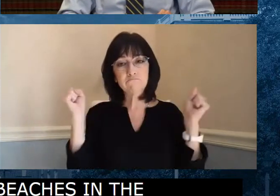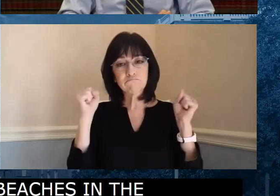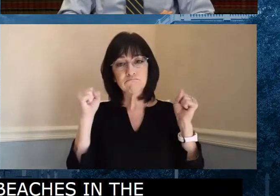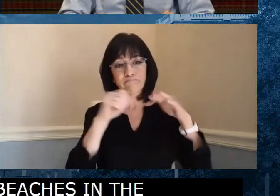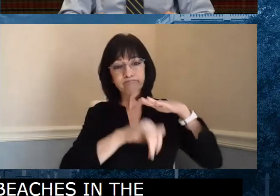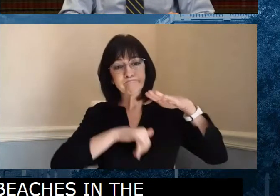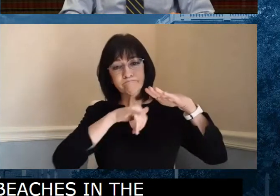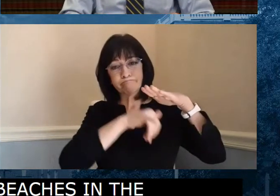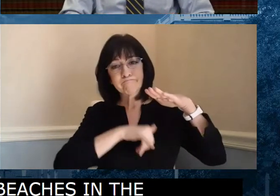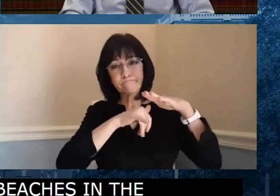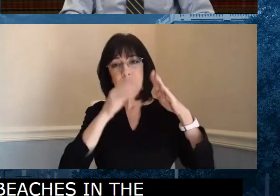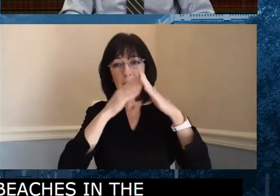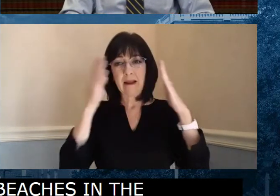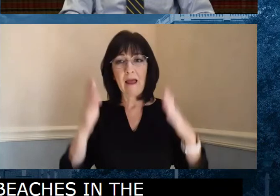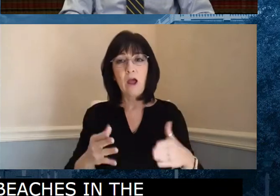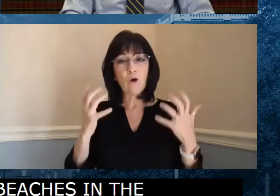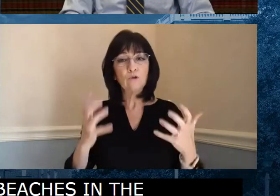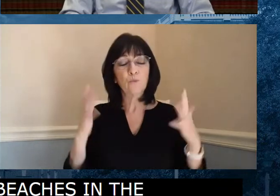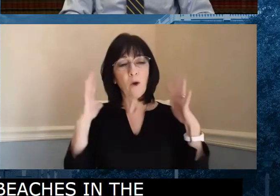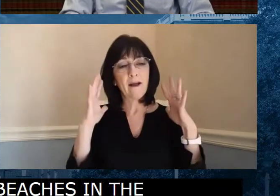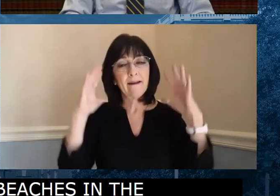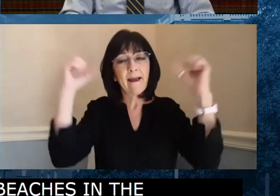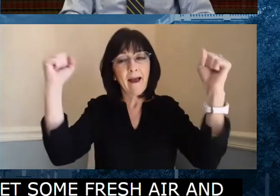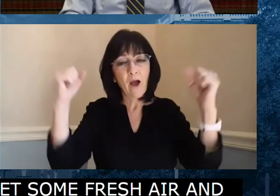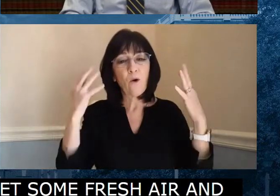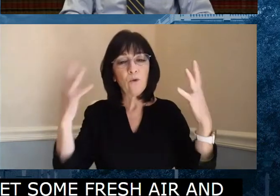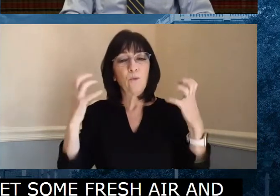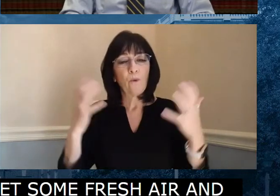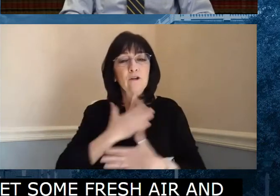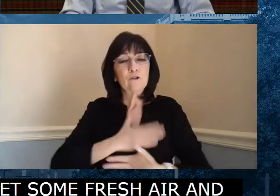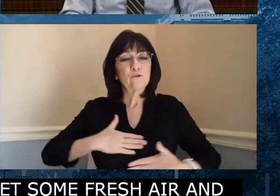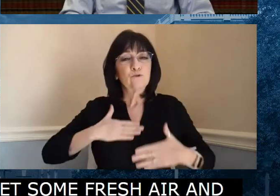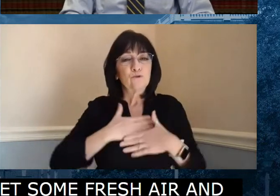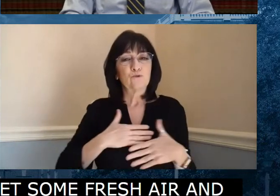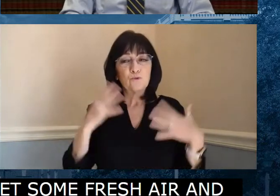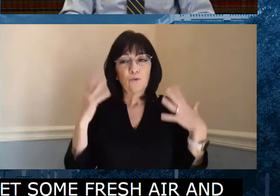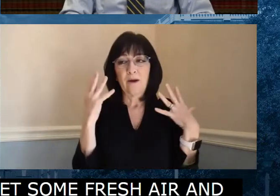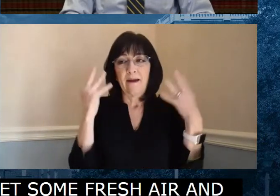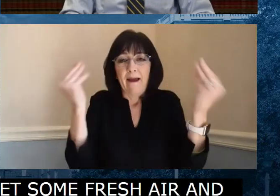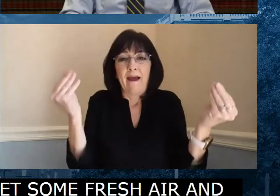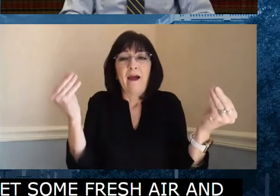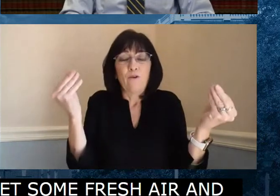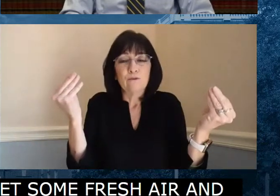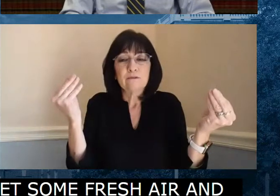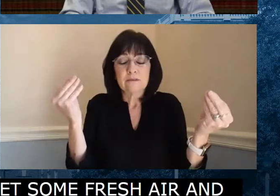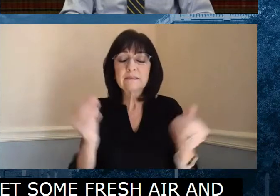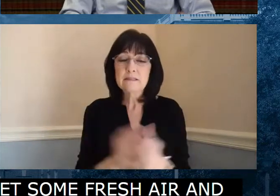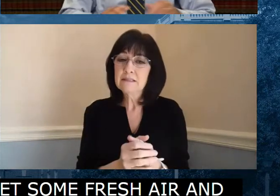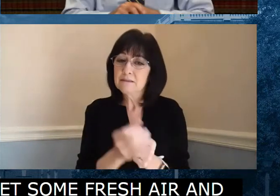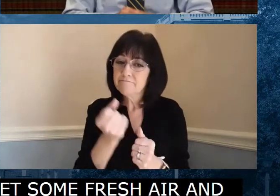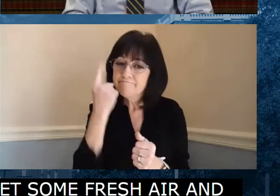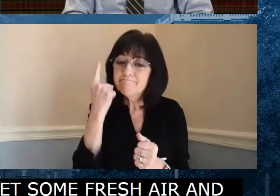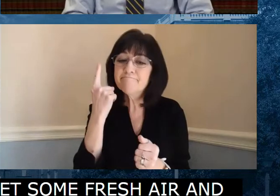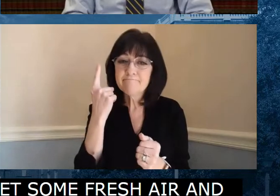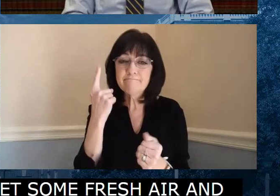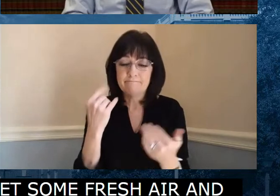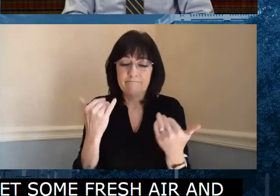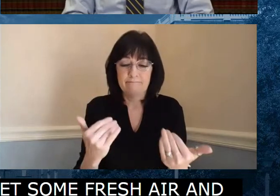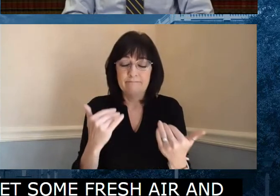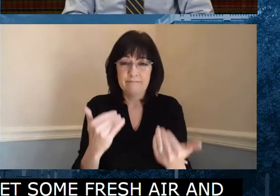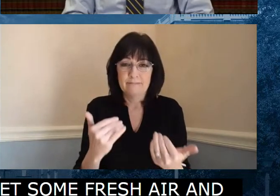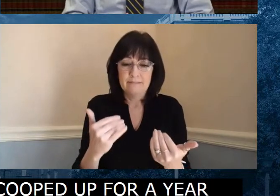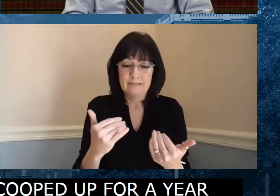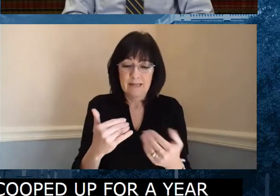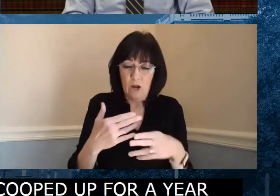fighting back COVID-19. It is really important, though, that we lean in these next couple of weeks in particular as we move into